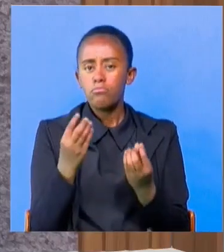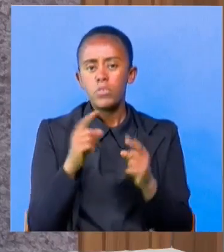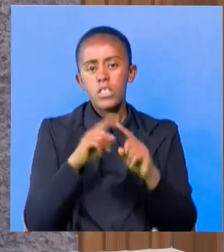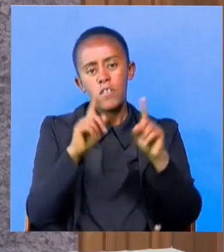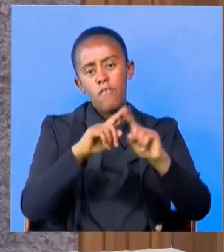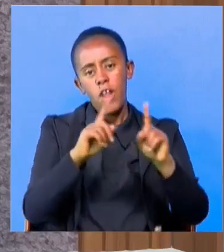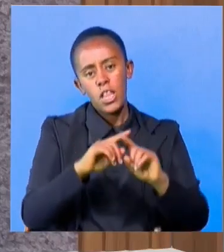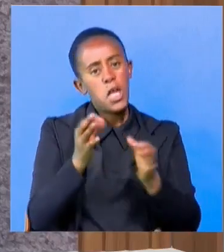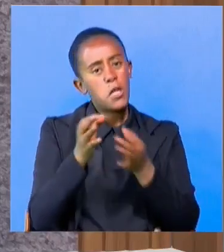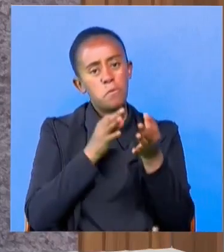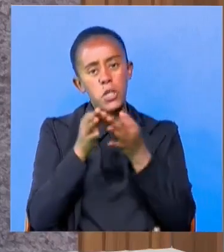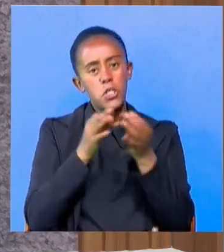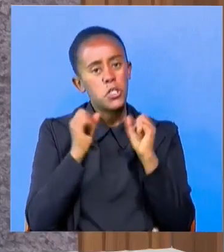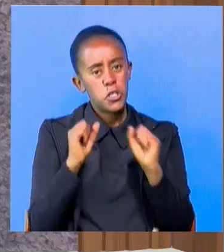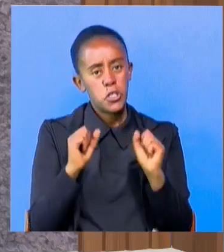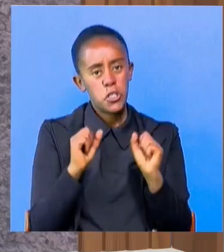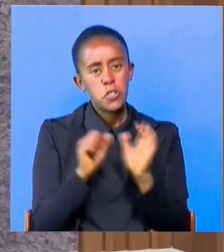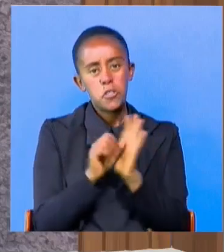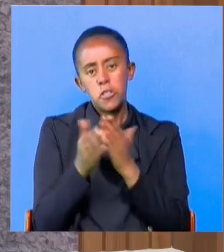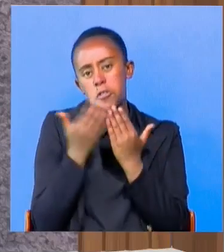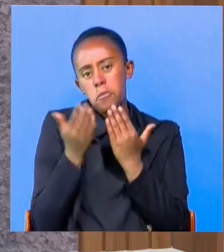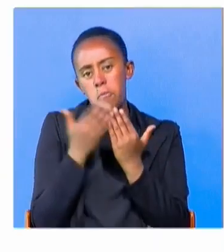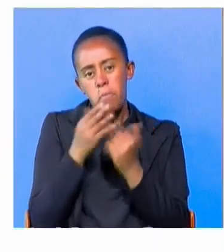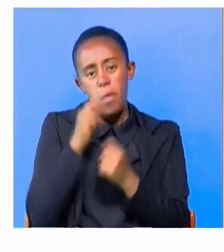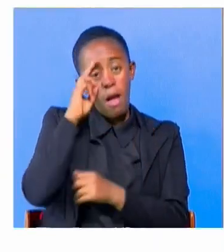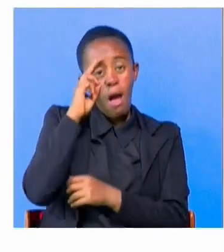of expression. Simple expression like